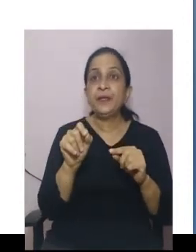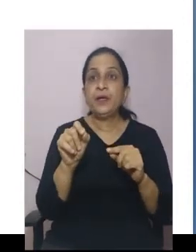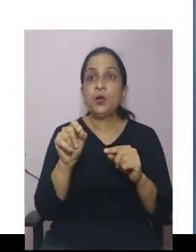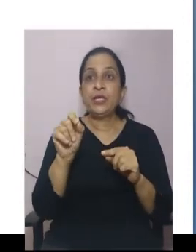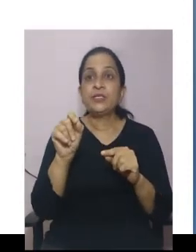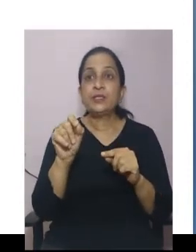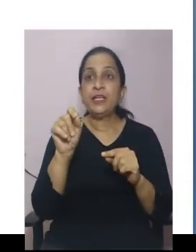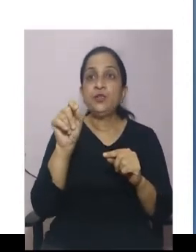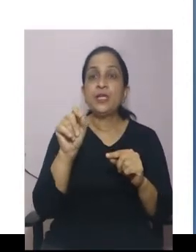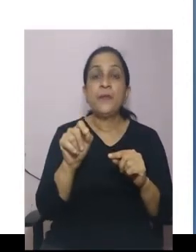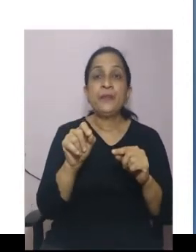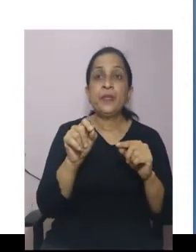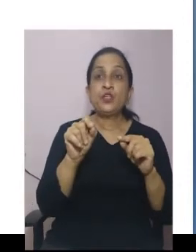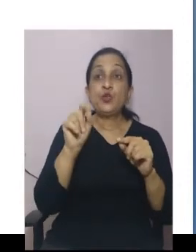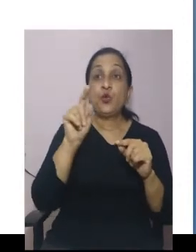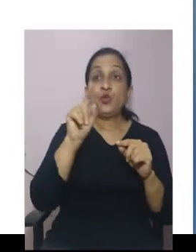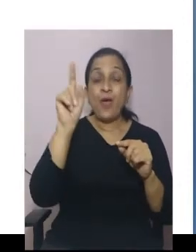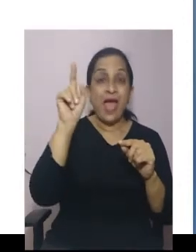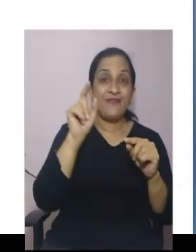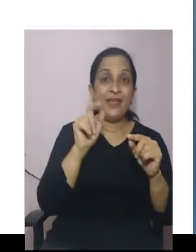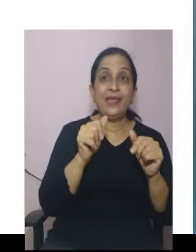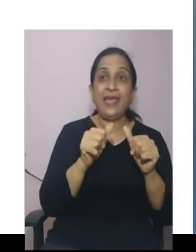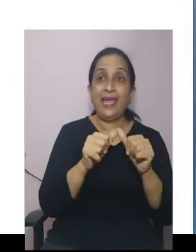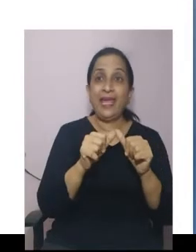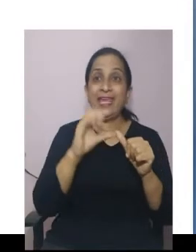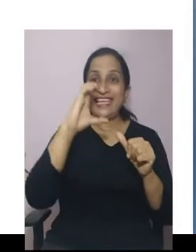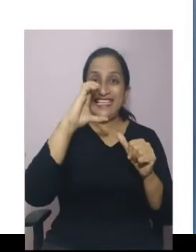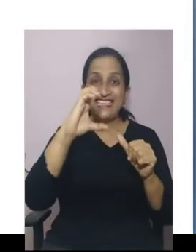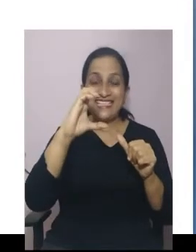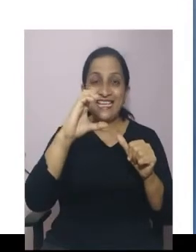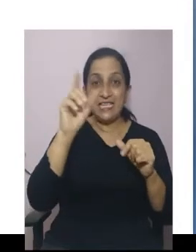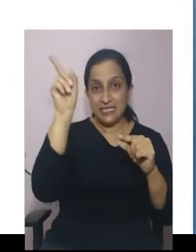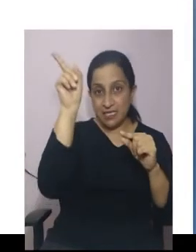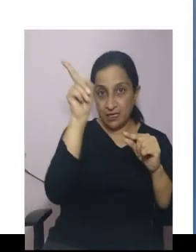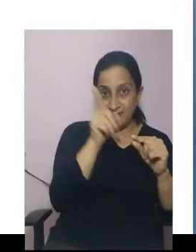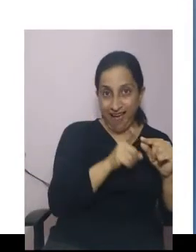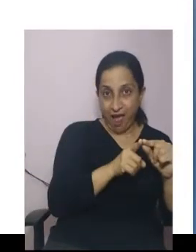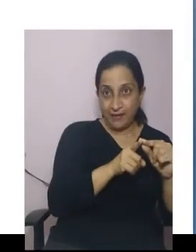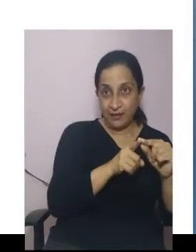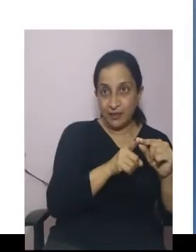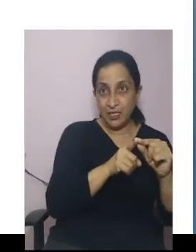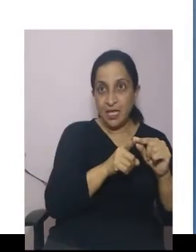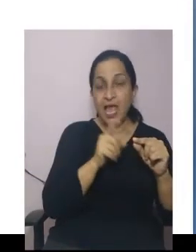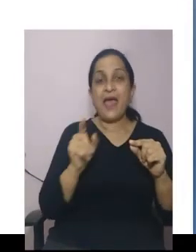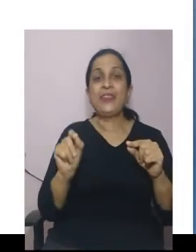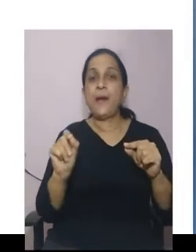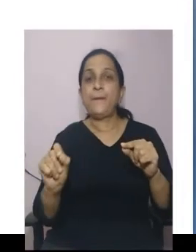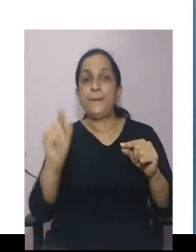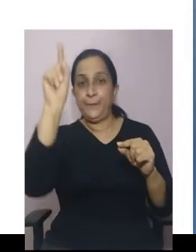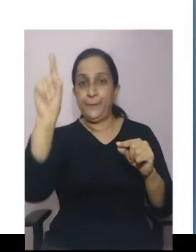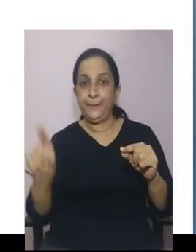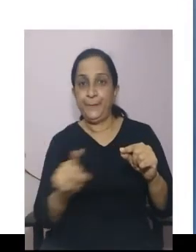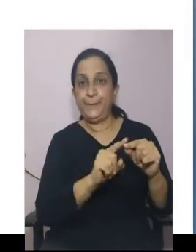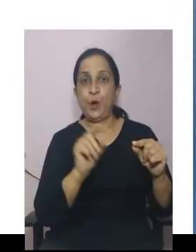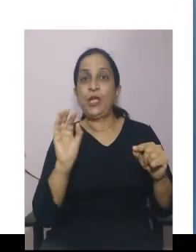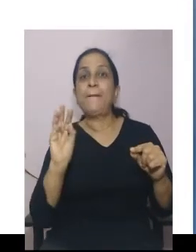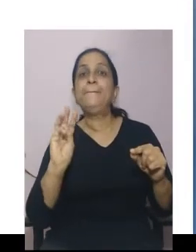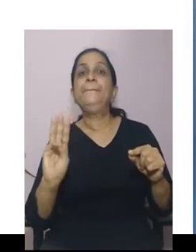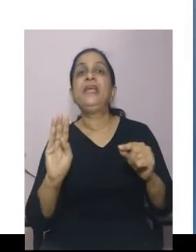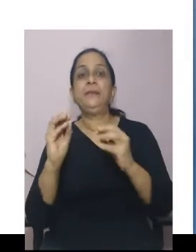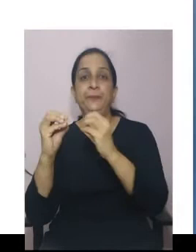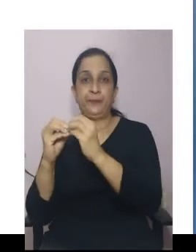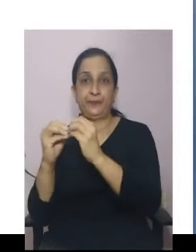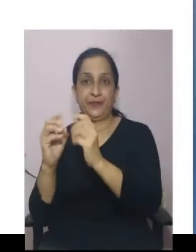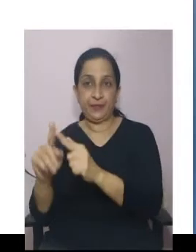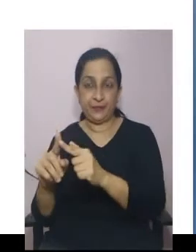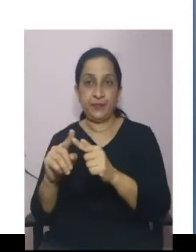Okay, AC is the diagonal, so it is A, C and B.